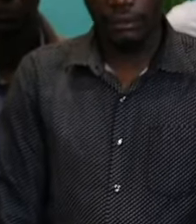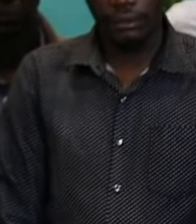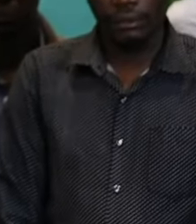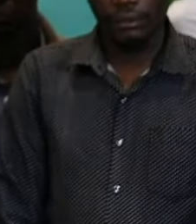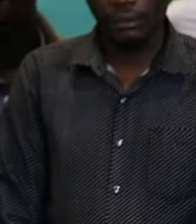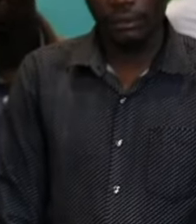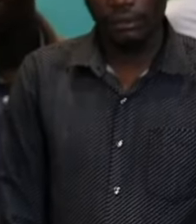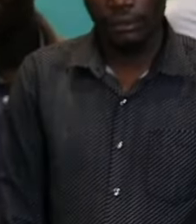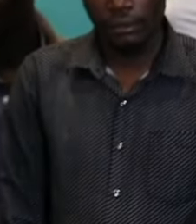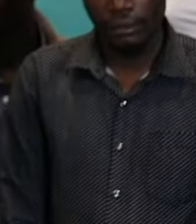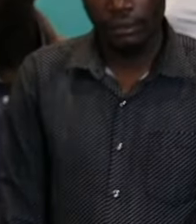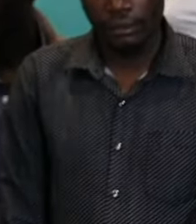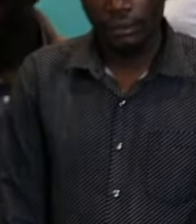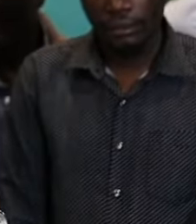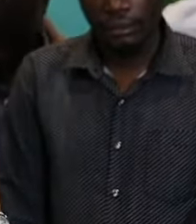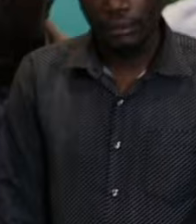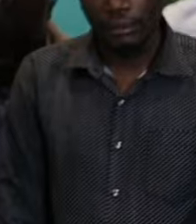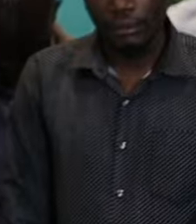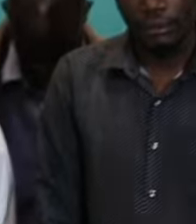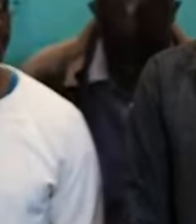I can't get it.